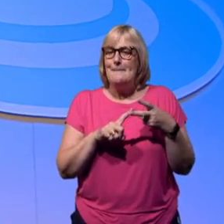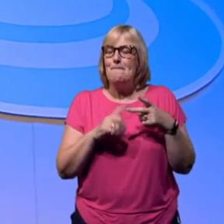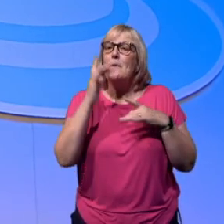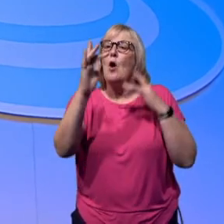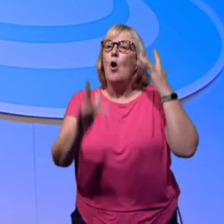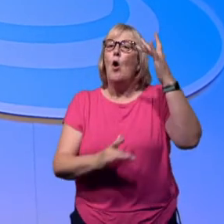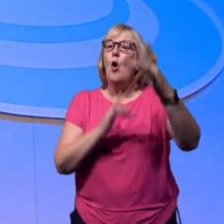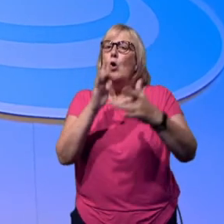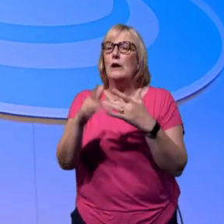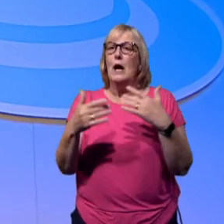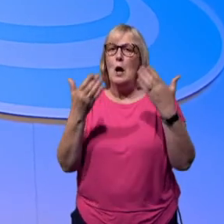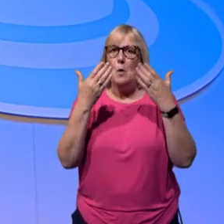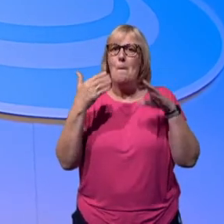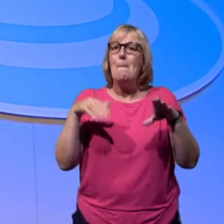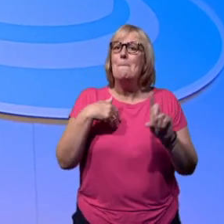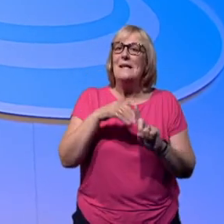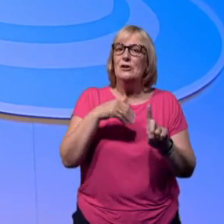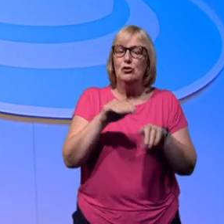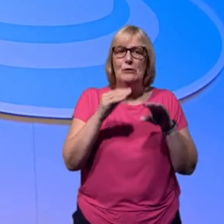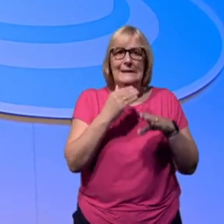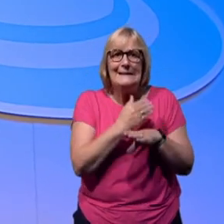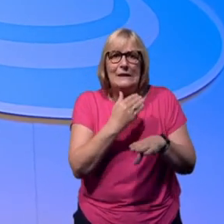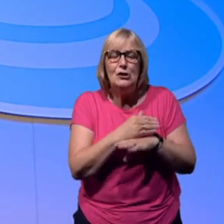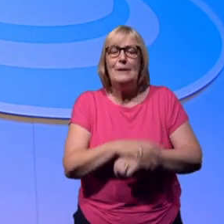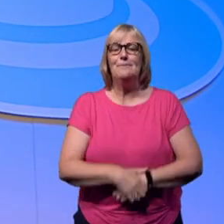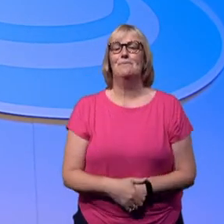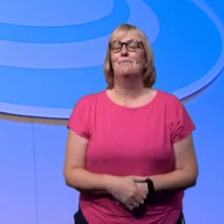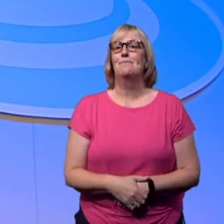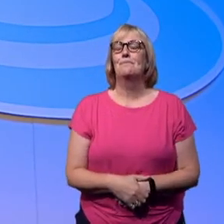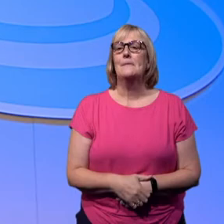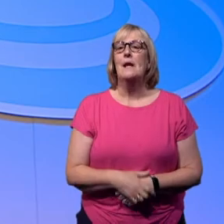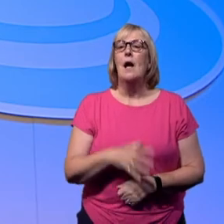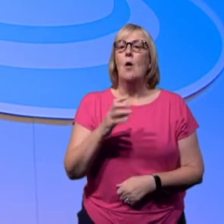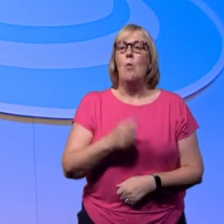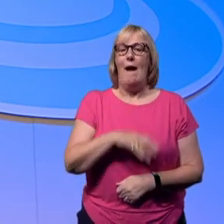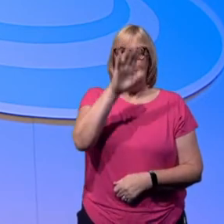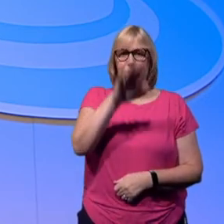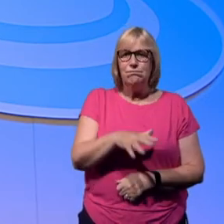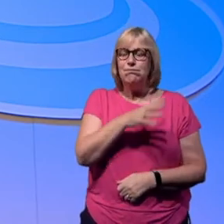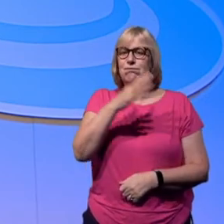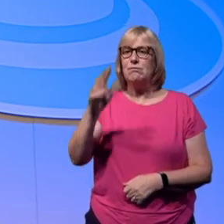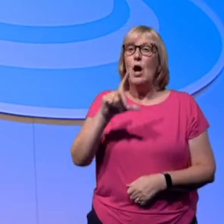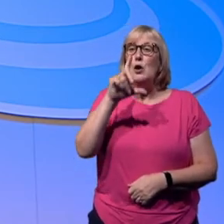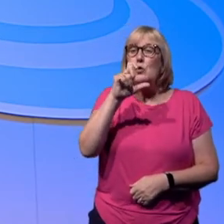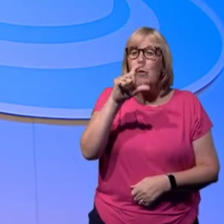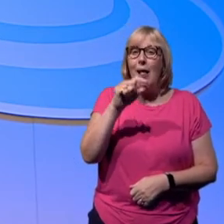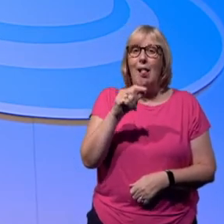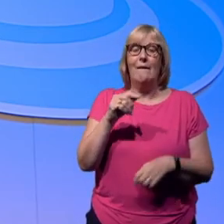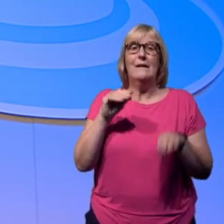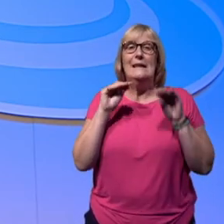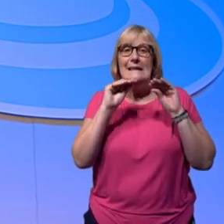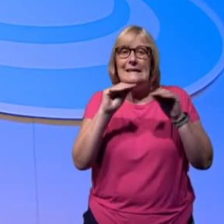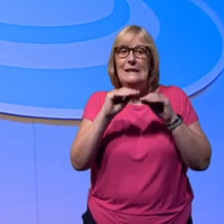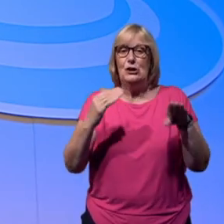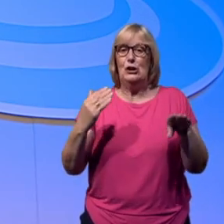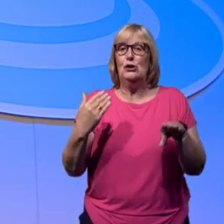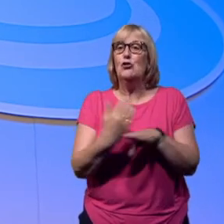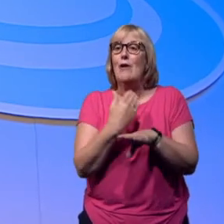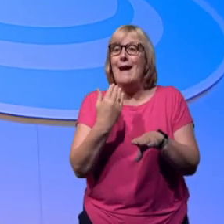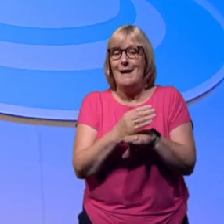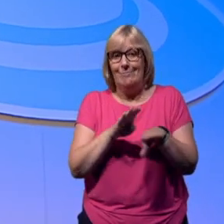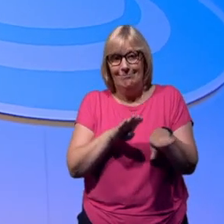all-year-round ministry. So now there's a program of 12 teaching and training events that run throughout the